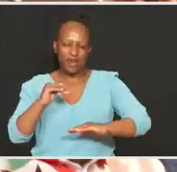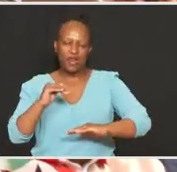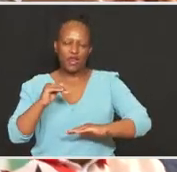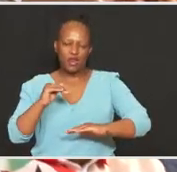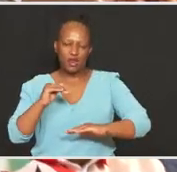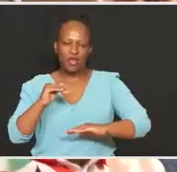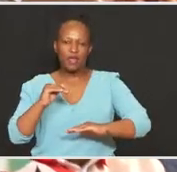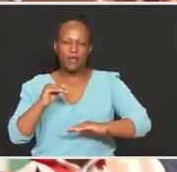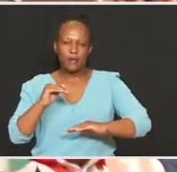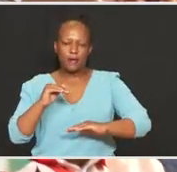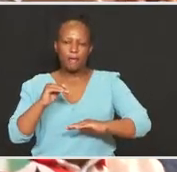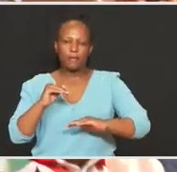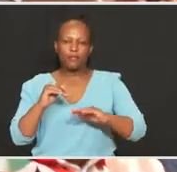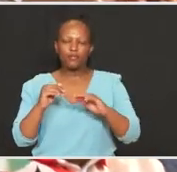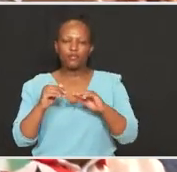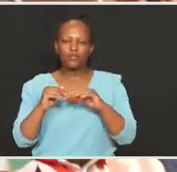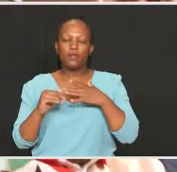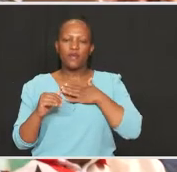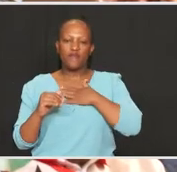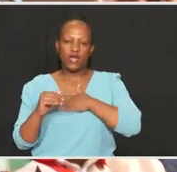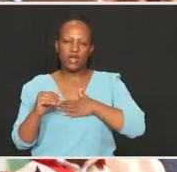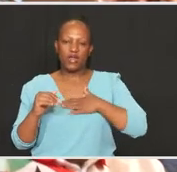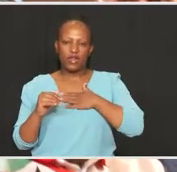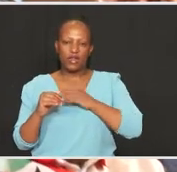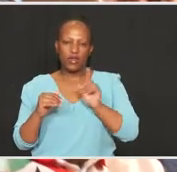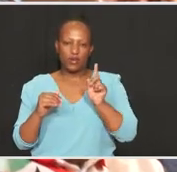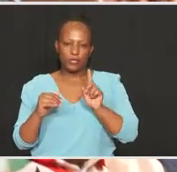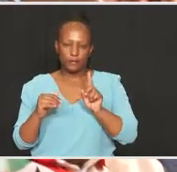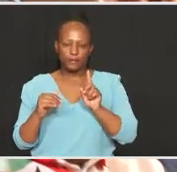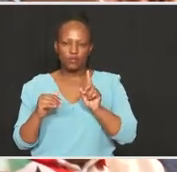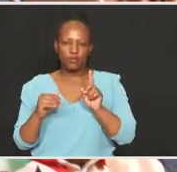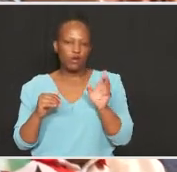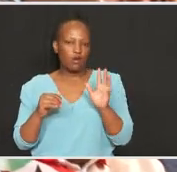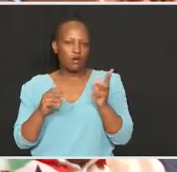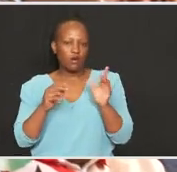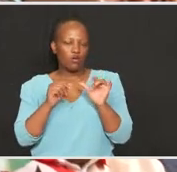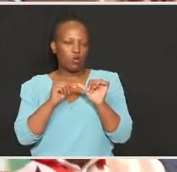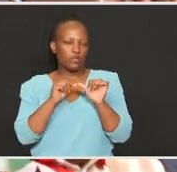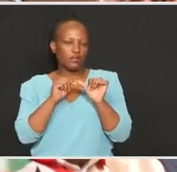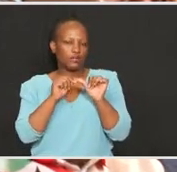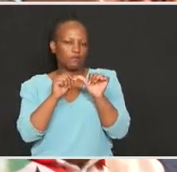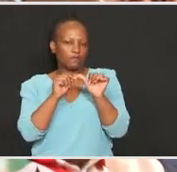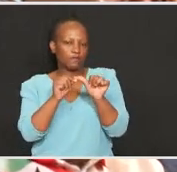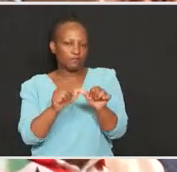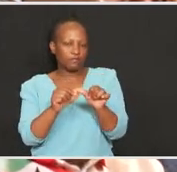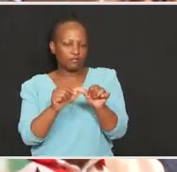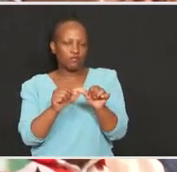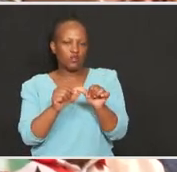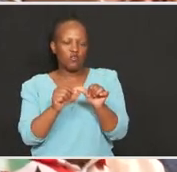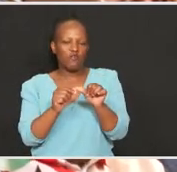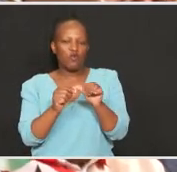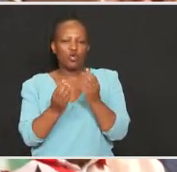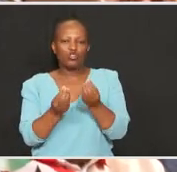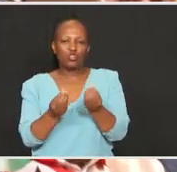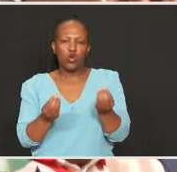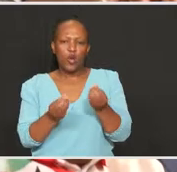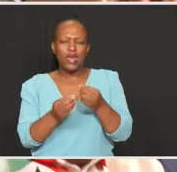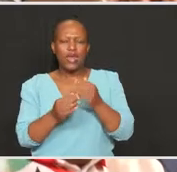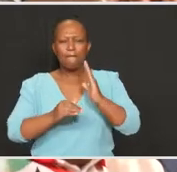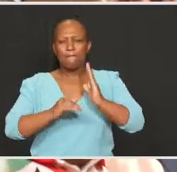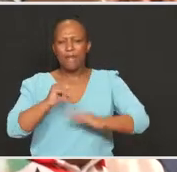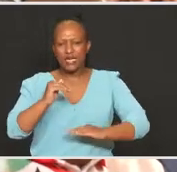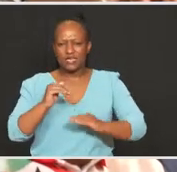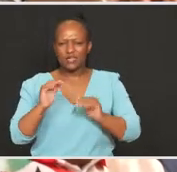feel that instead of you know continuously upholding to corporal punishment and so forth